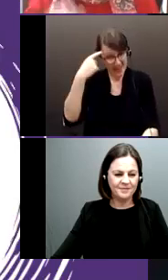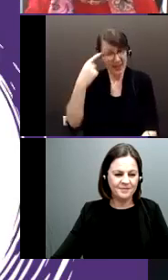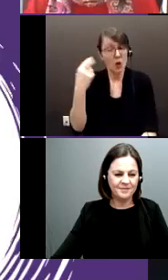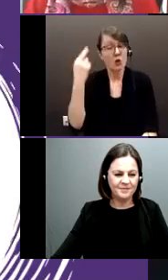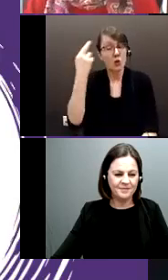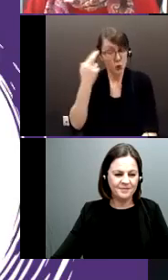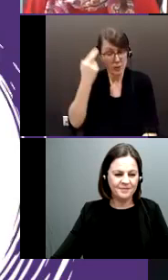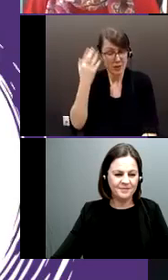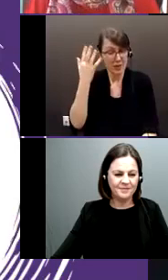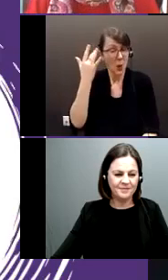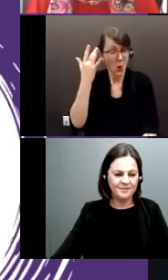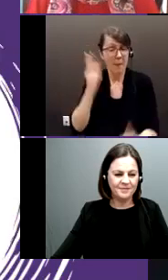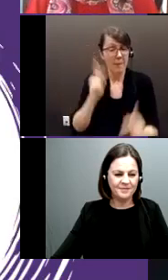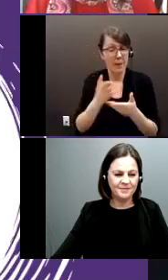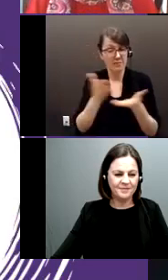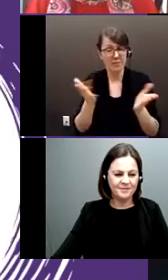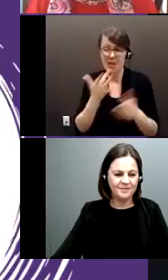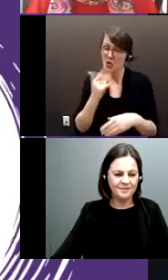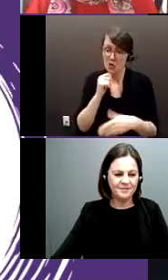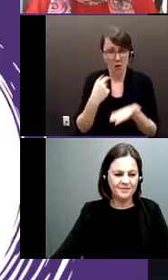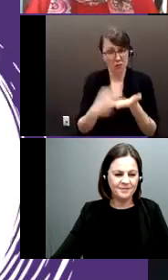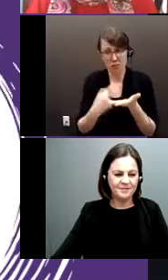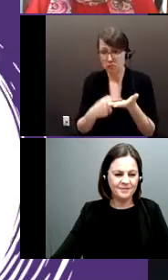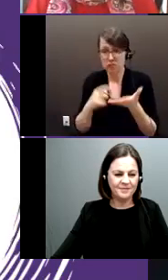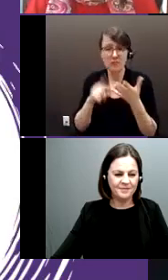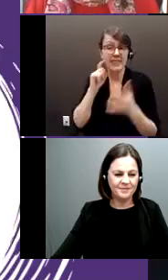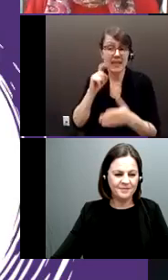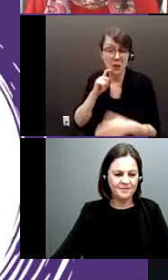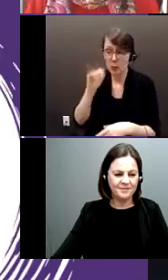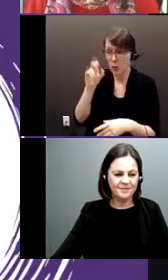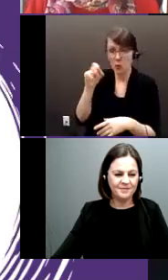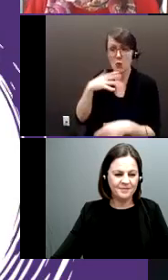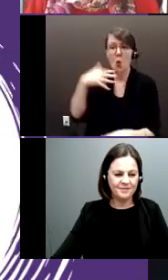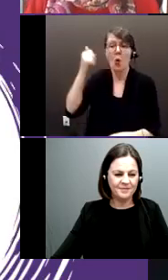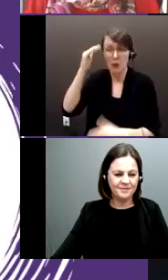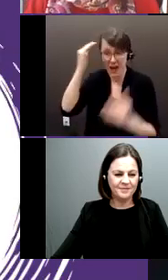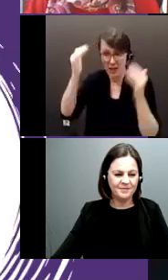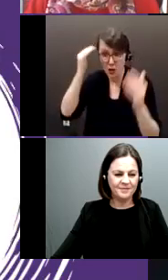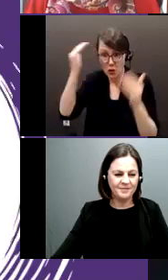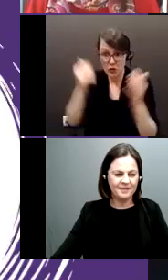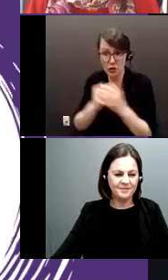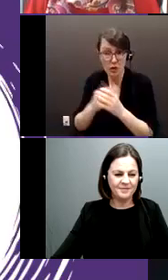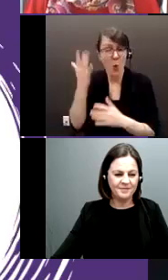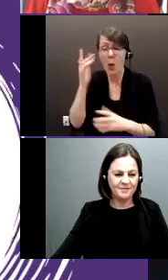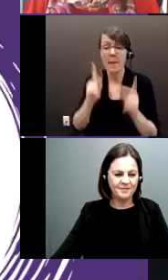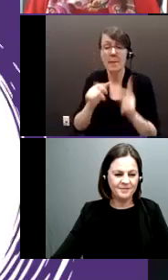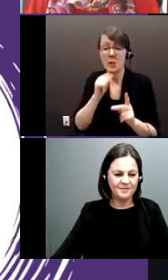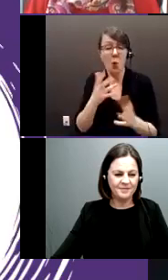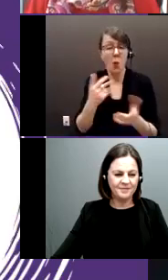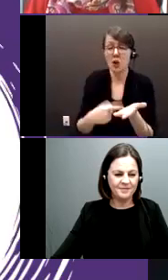about sexual abuse or sexual trauma amongst older adults is because it means we also have to talk about